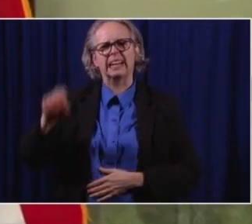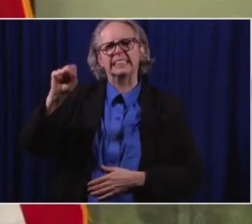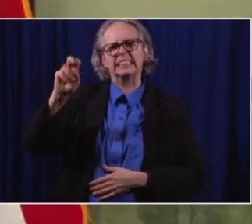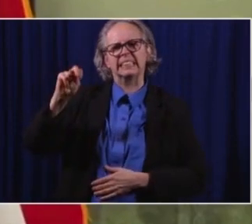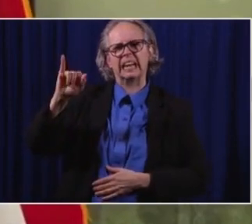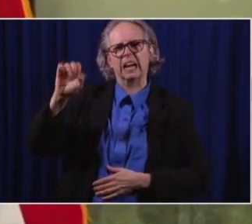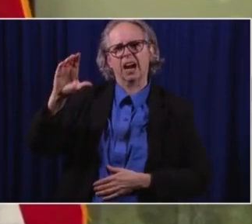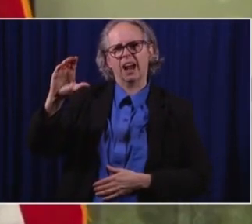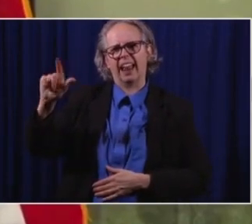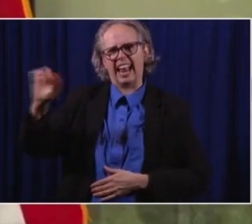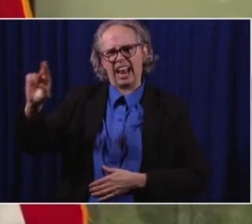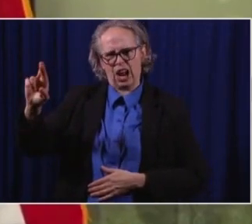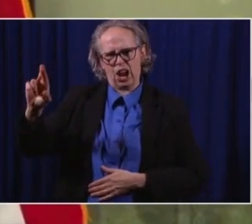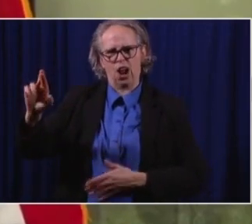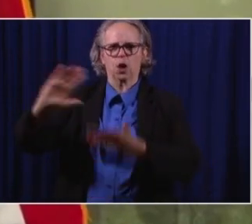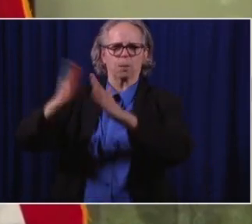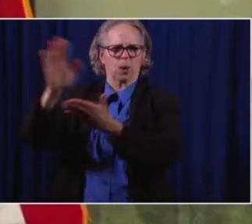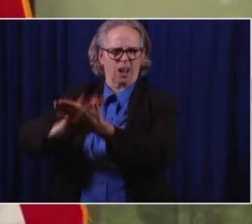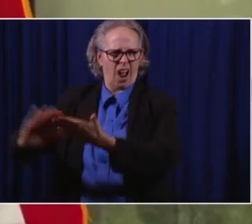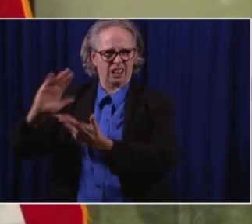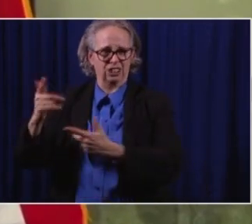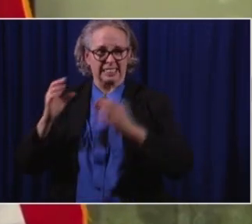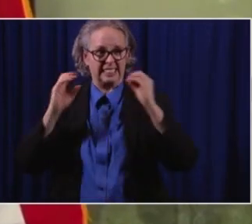teaches about James Cox.